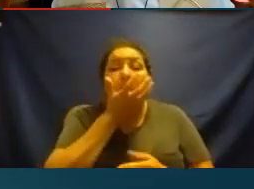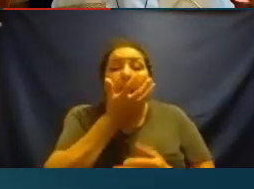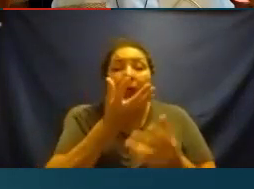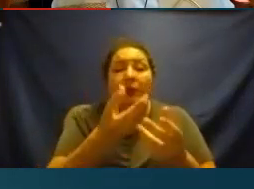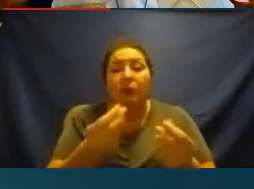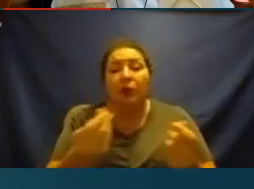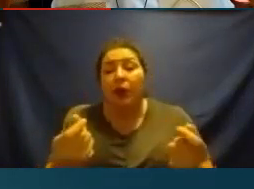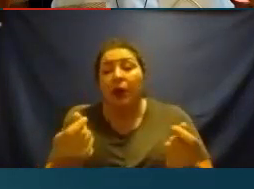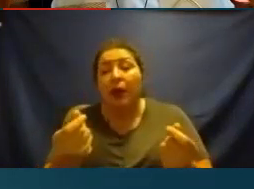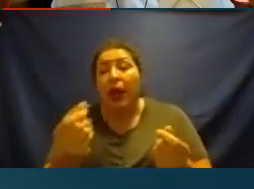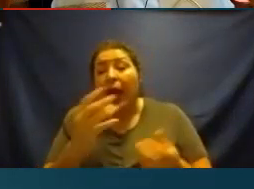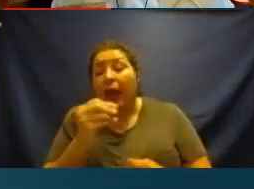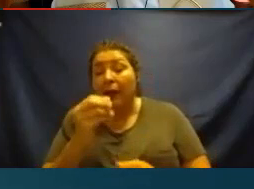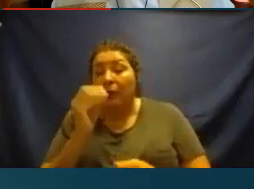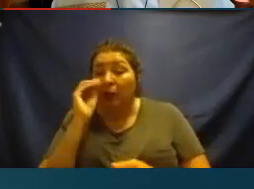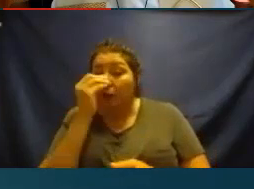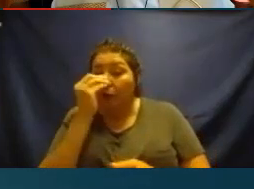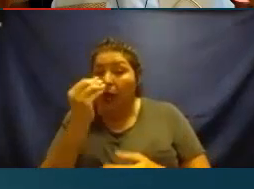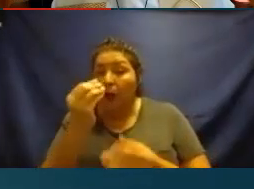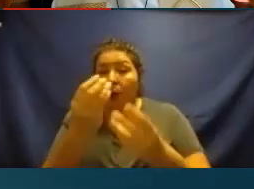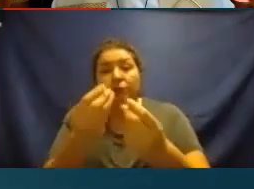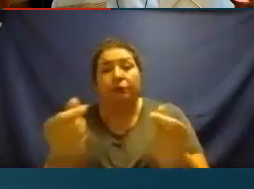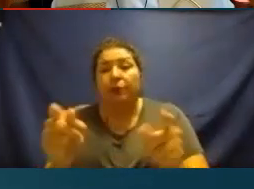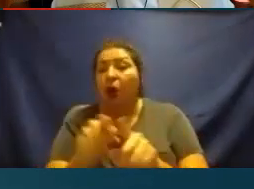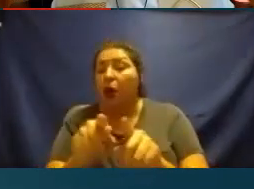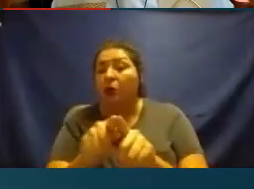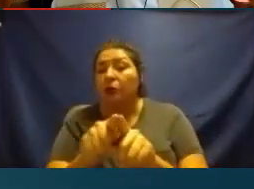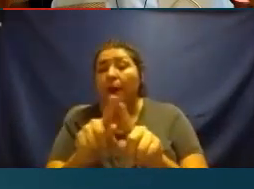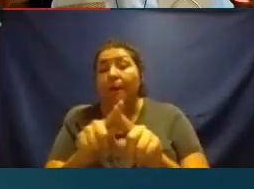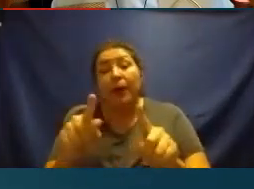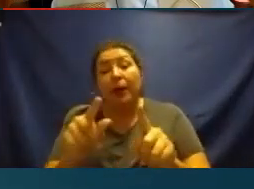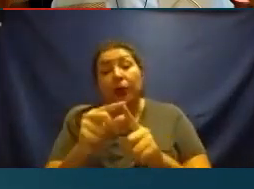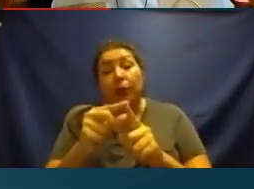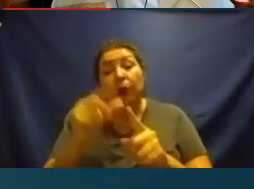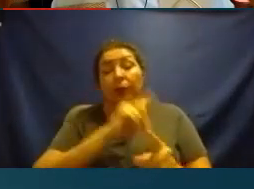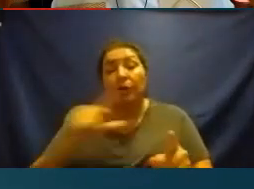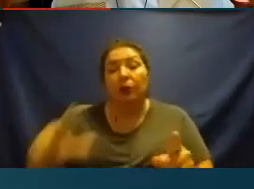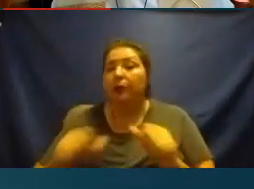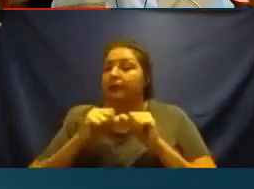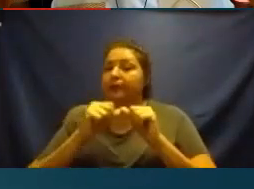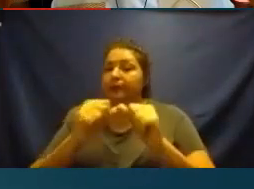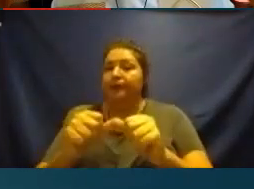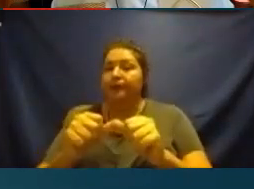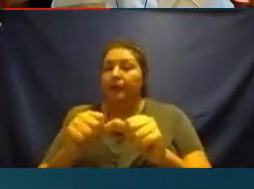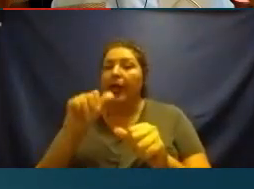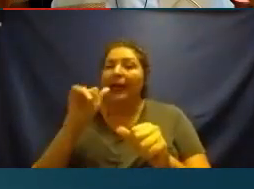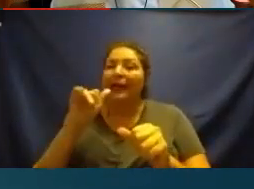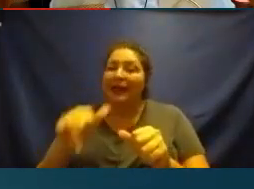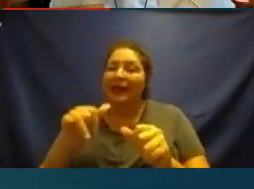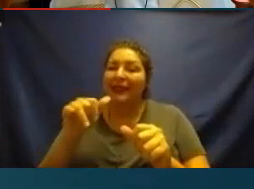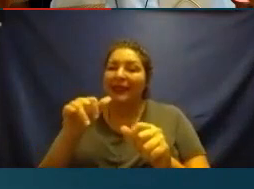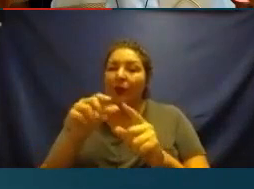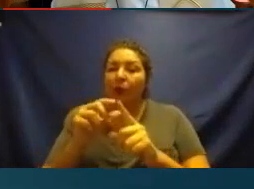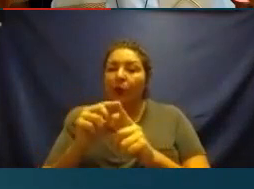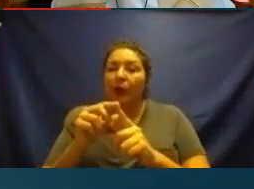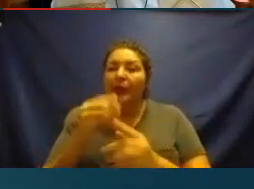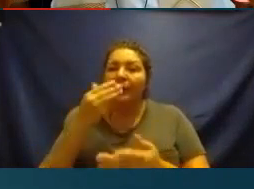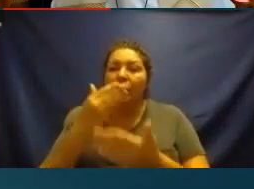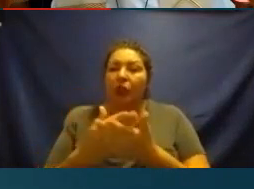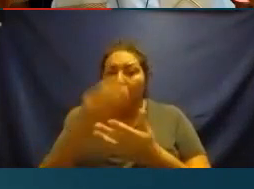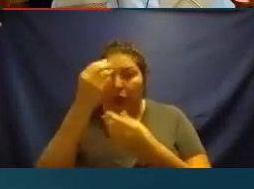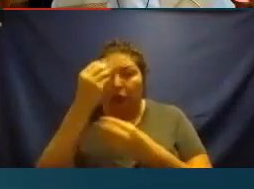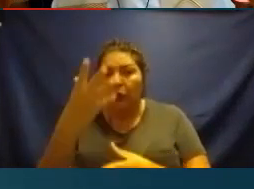flower falls, but the word of the Lord remains forever. And this word is the good news that was preached to you.